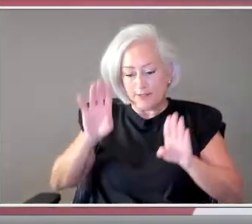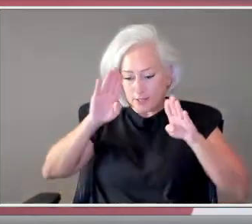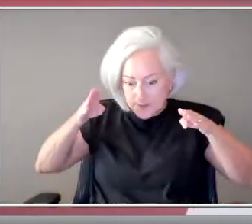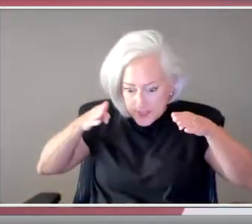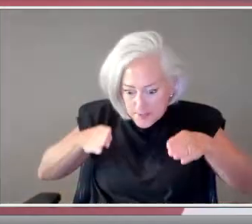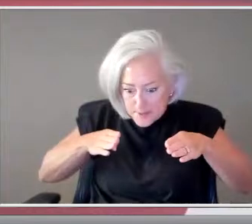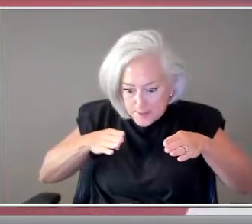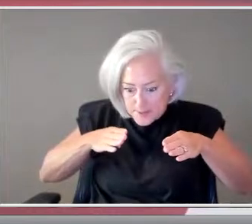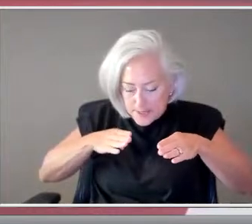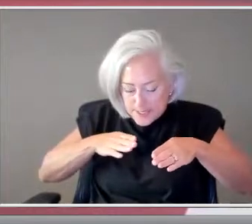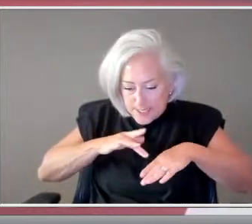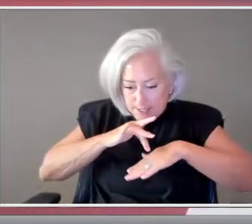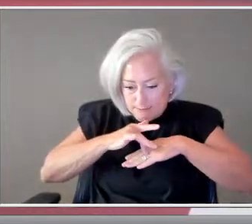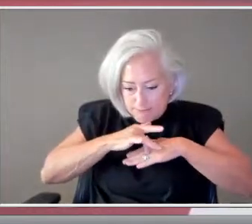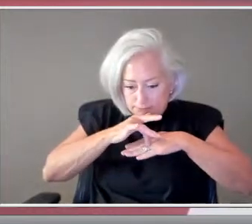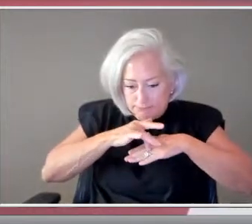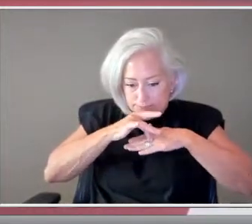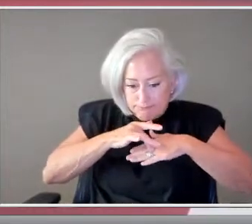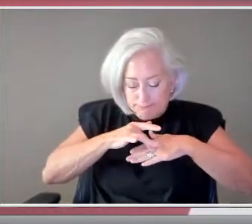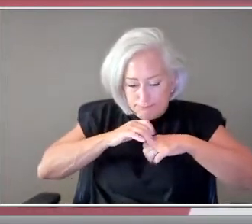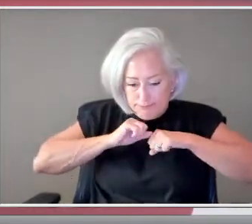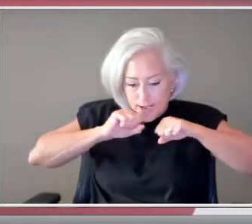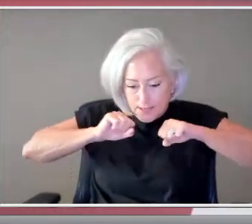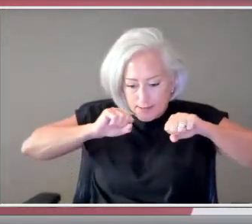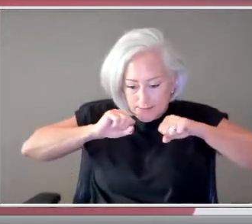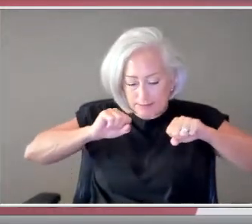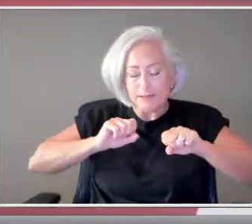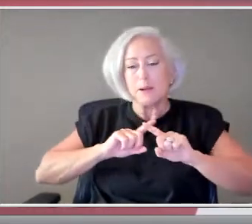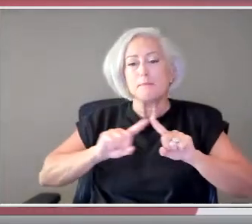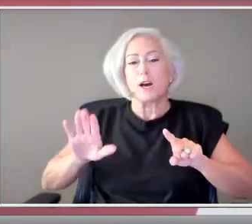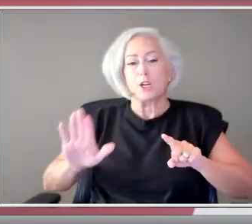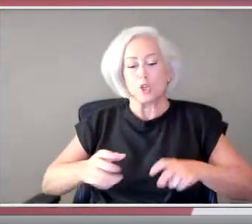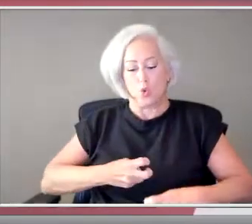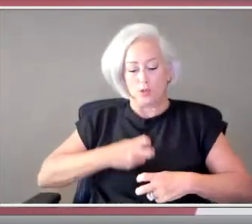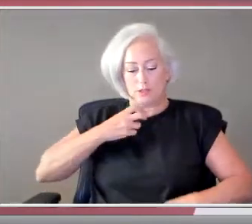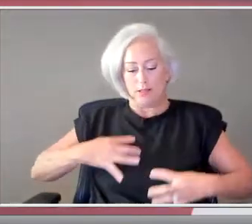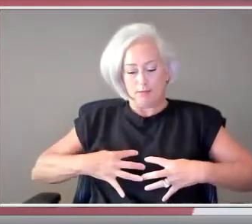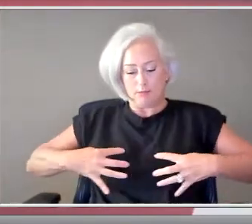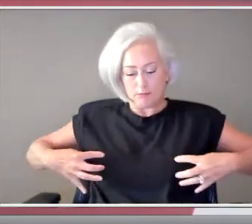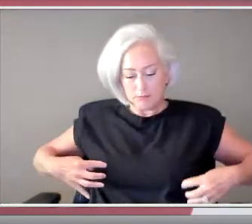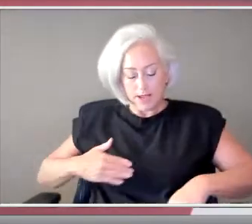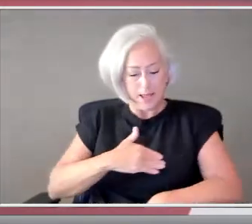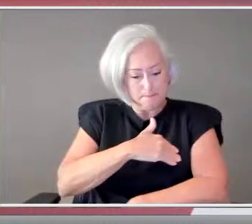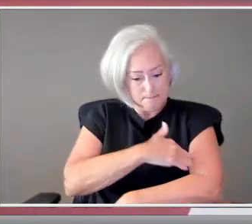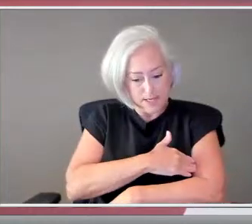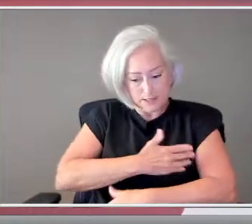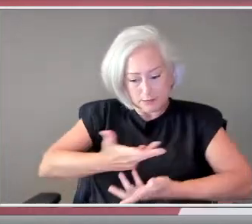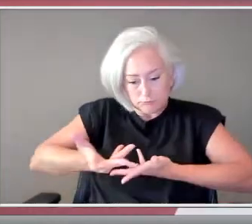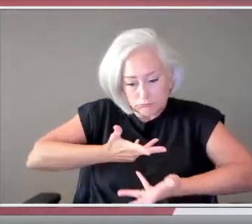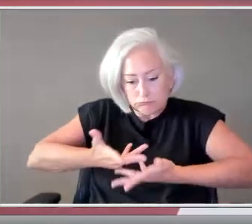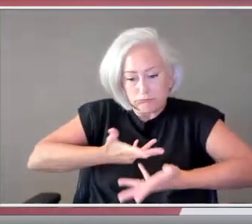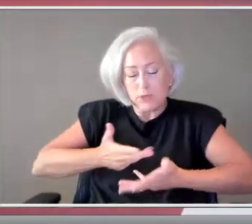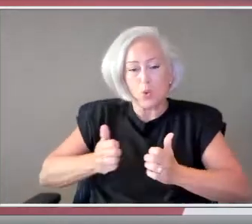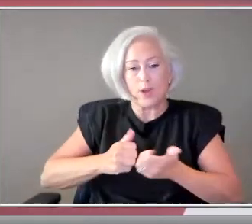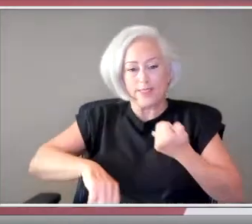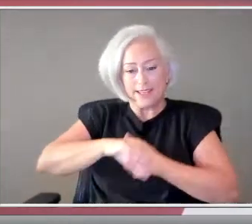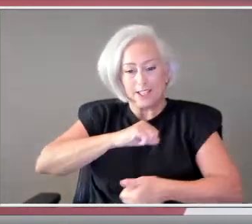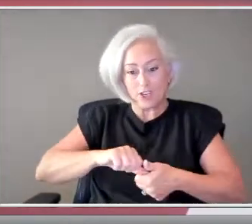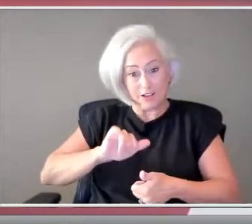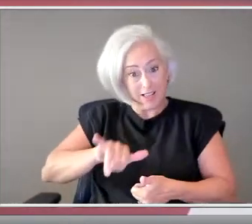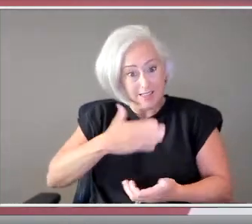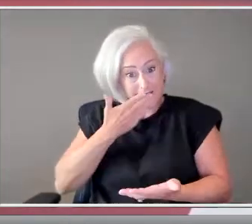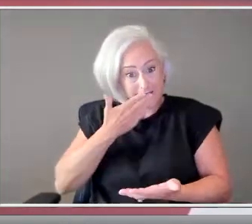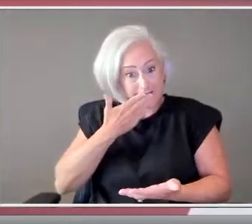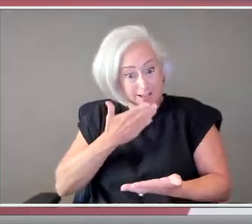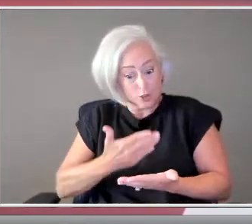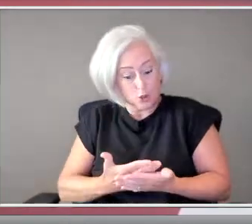you're setting a marathon, but your skeletal muscles talk to the rest of your body, and that's good news. These are friendly cytokines. You feel better, and other